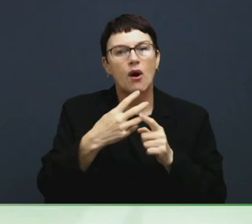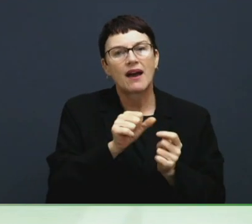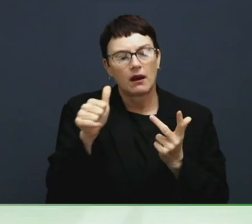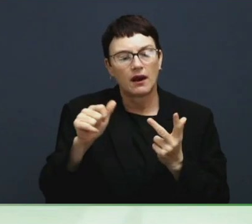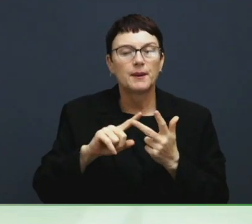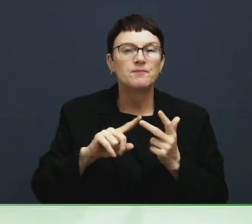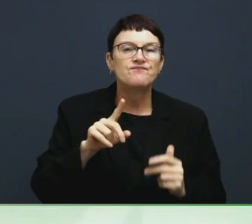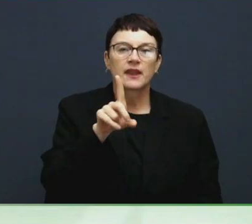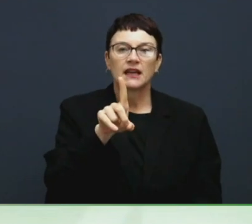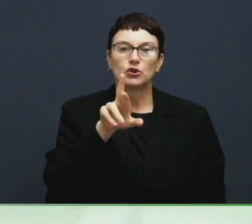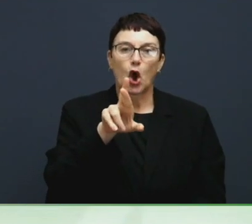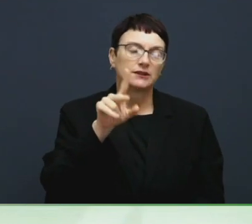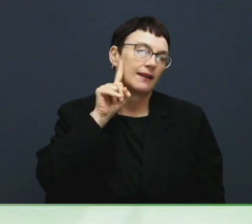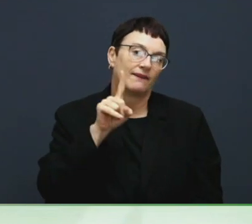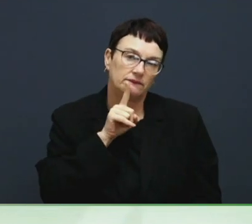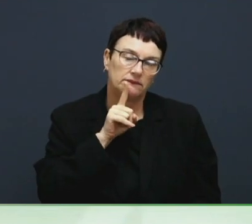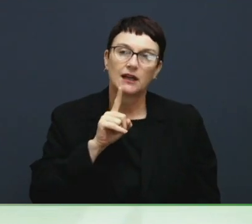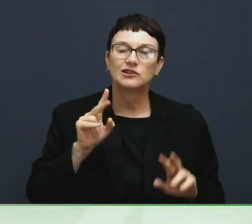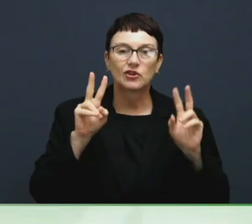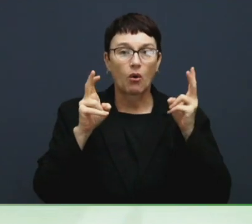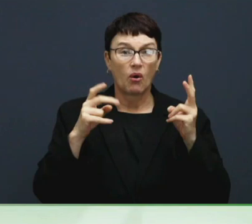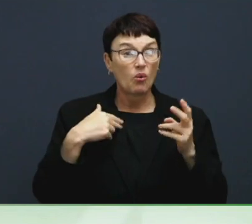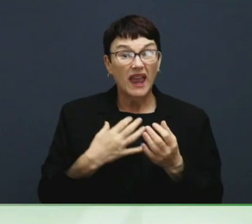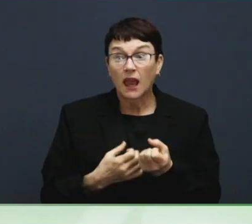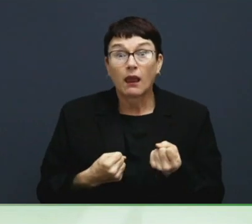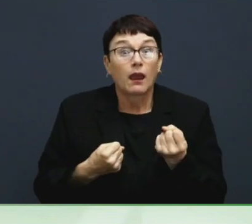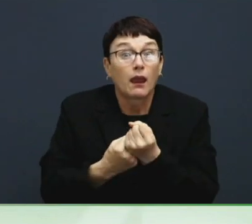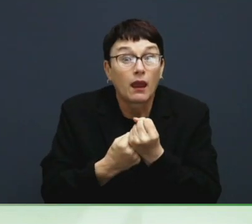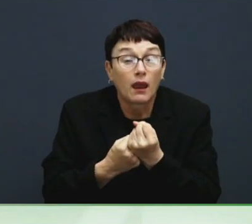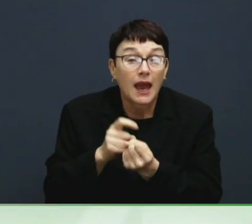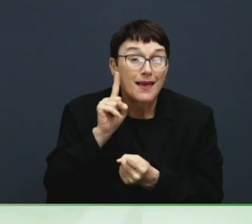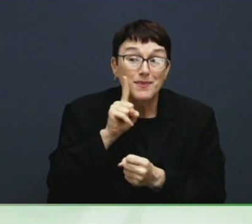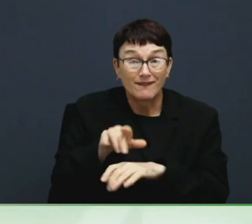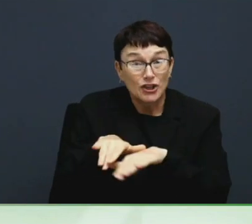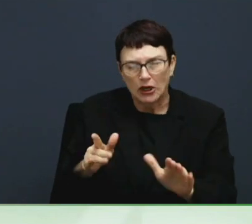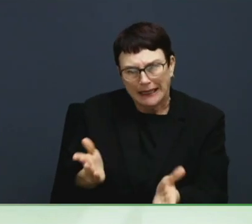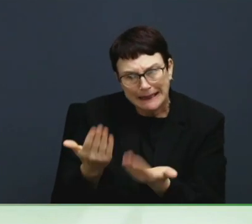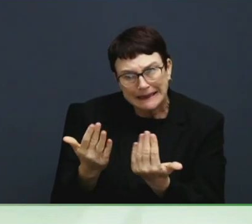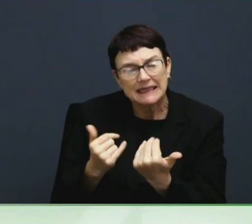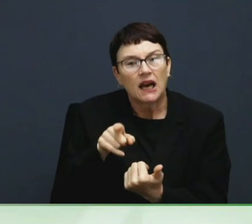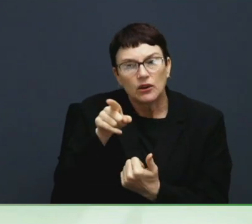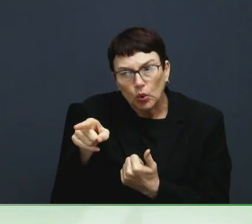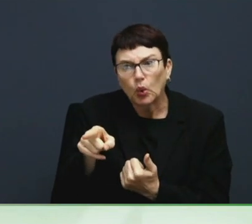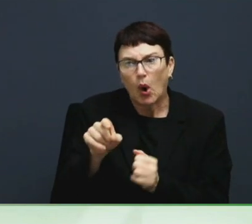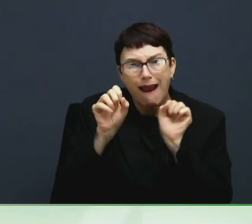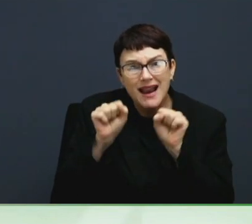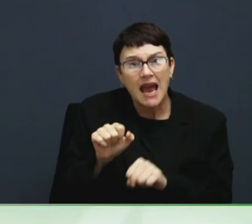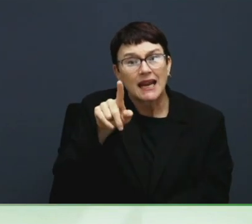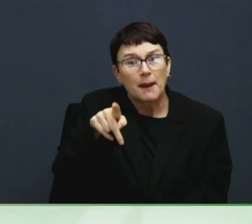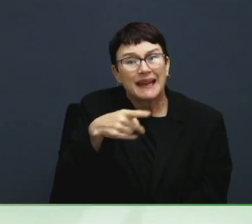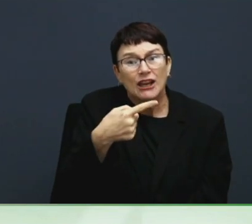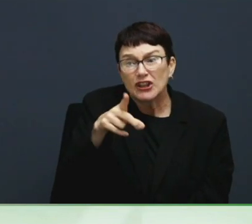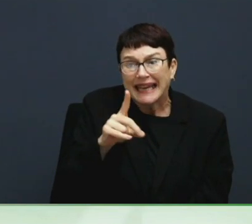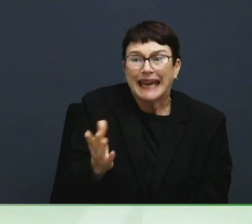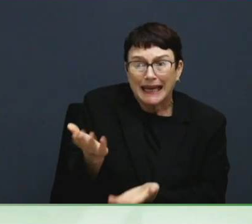are deaf get PhDs by meeting with one another. And I've had one person say this, in this 1-week